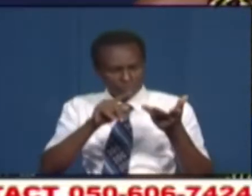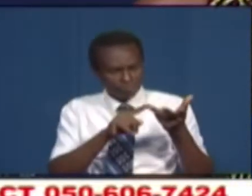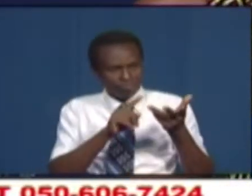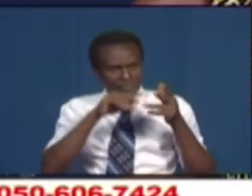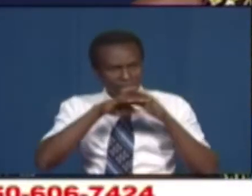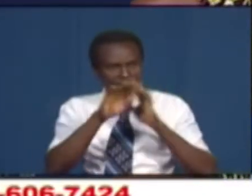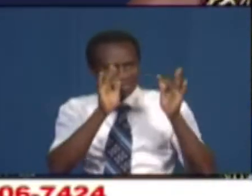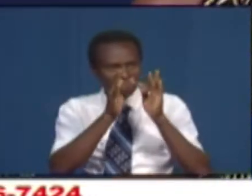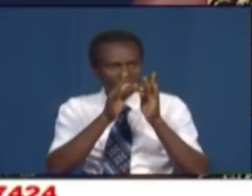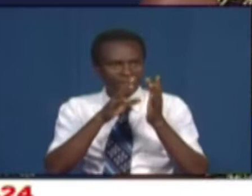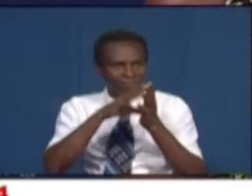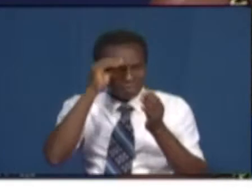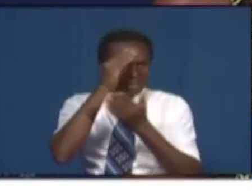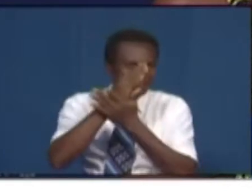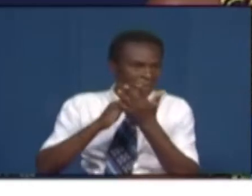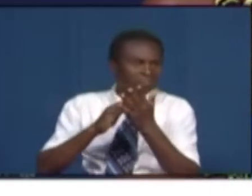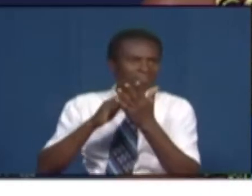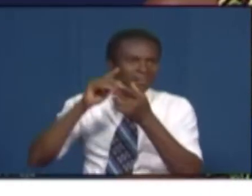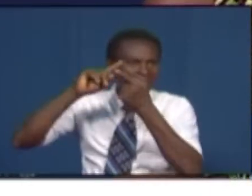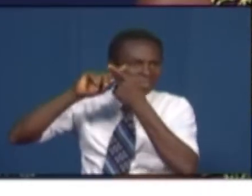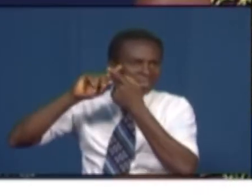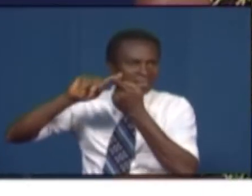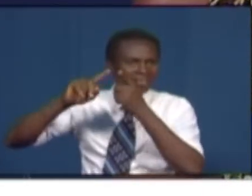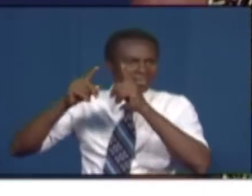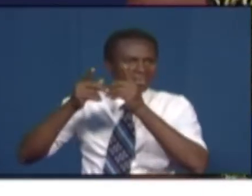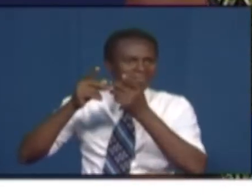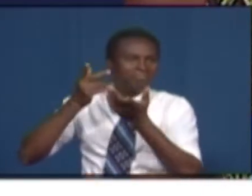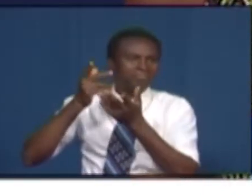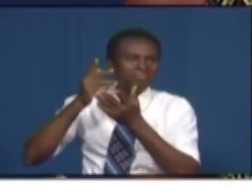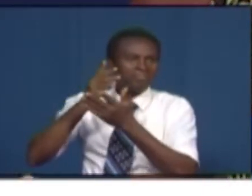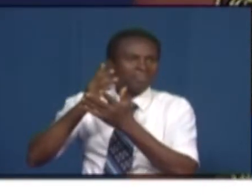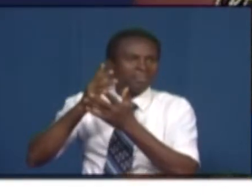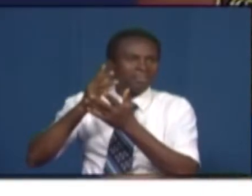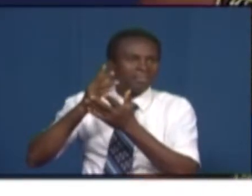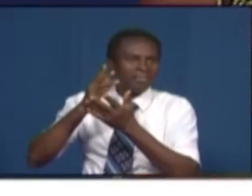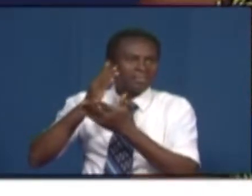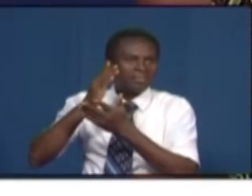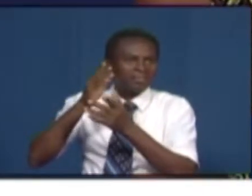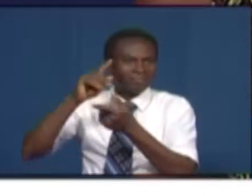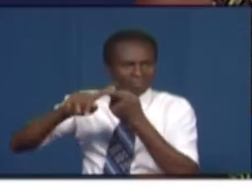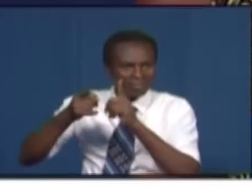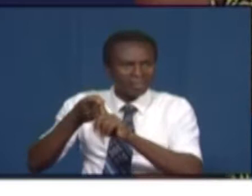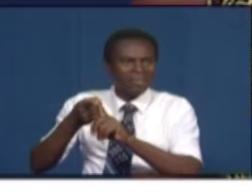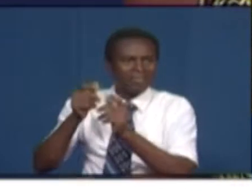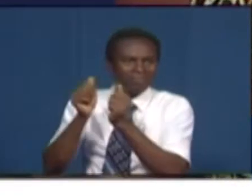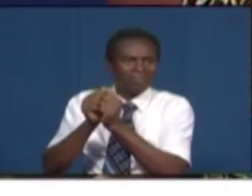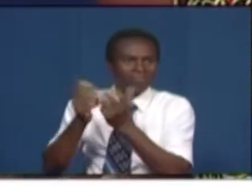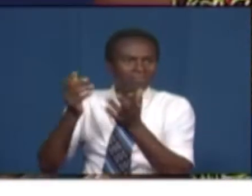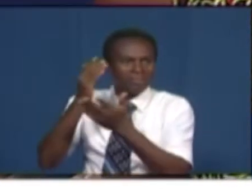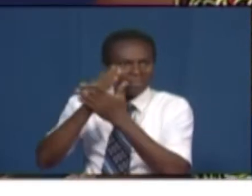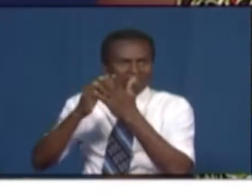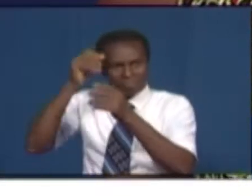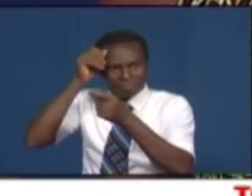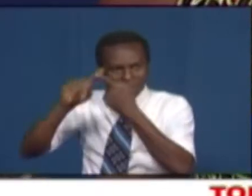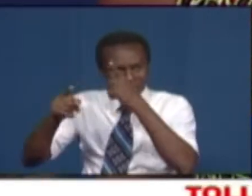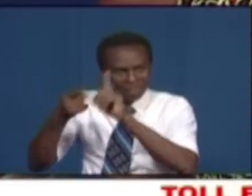of mess. And then sometimes it has to do with acceptance, even by our female friends. Right. How well we think